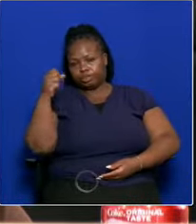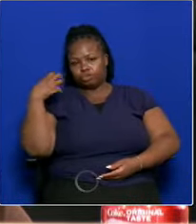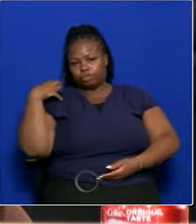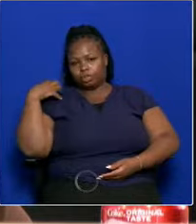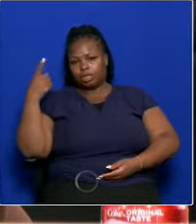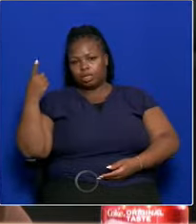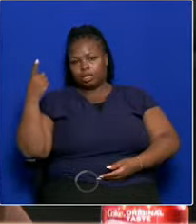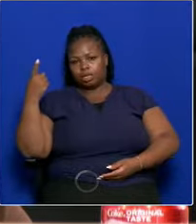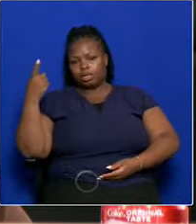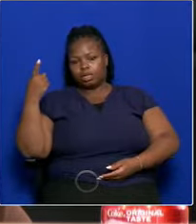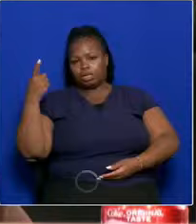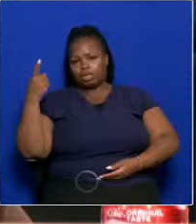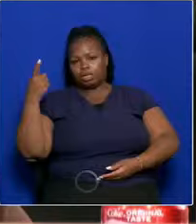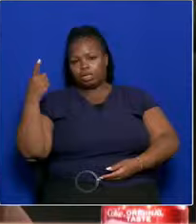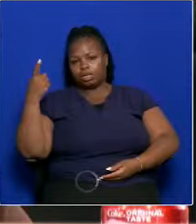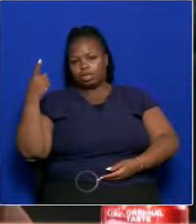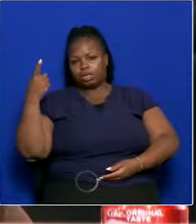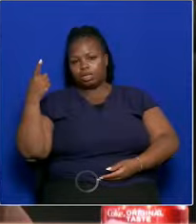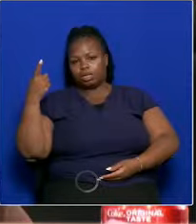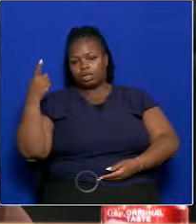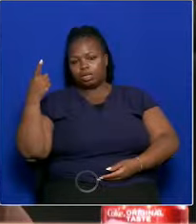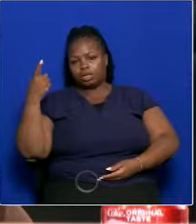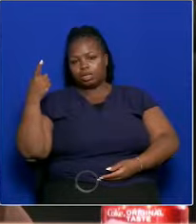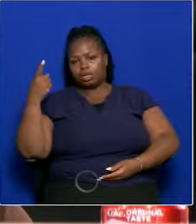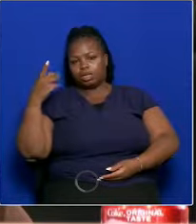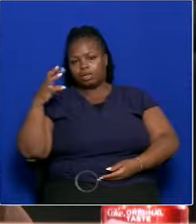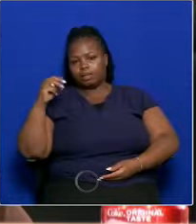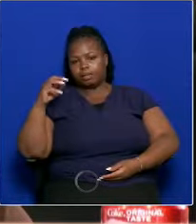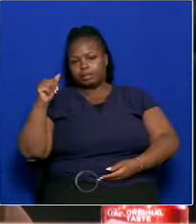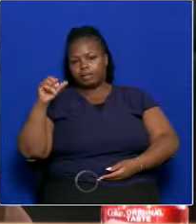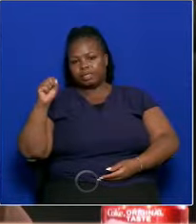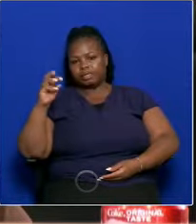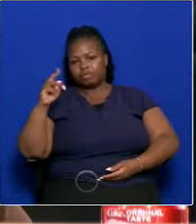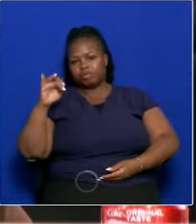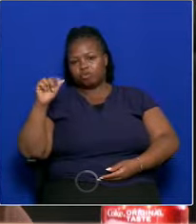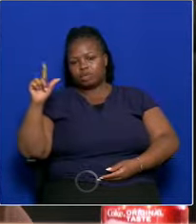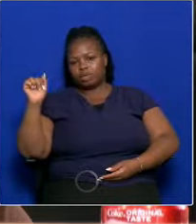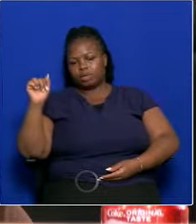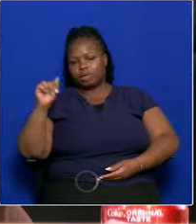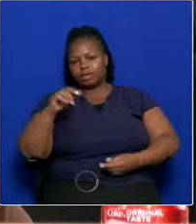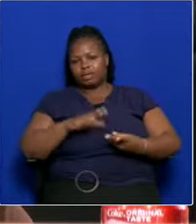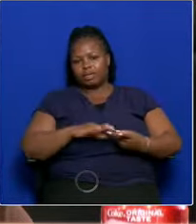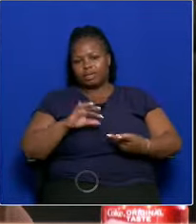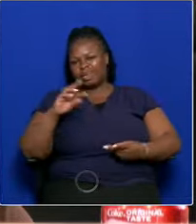General would be General Masemola and Lieutenant Generals,